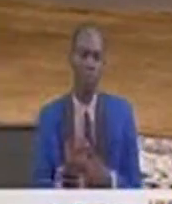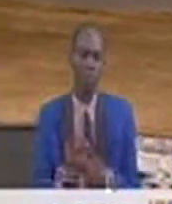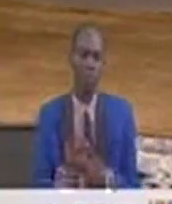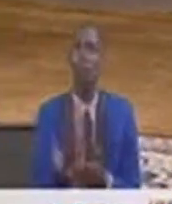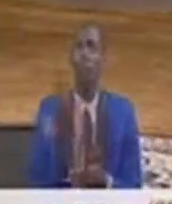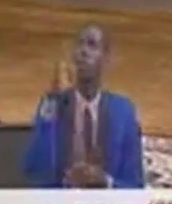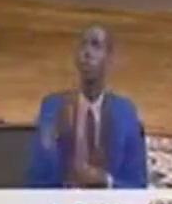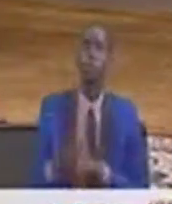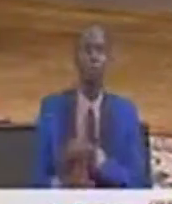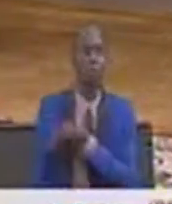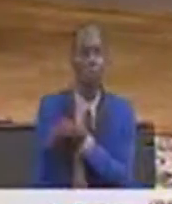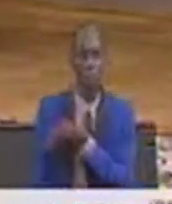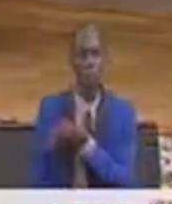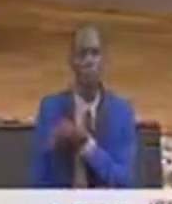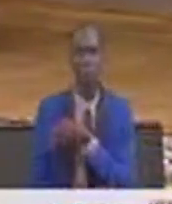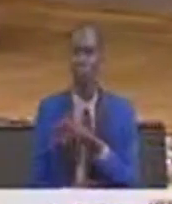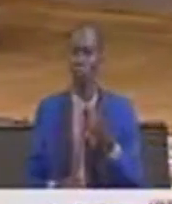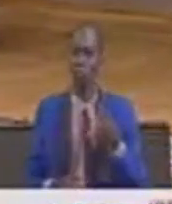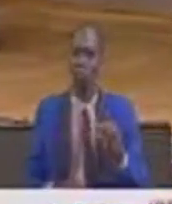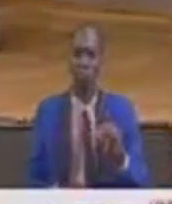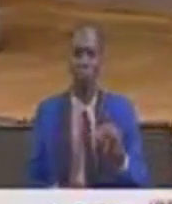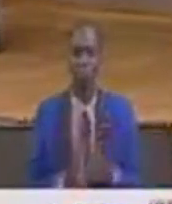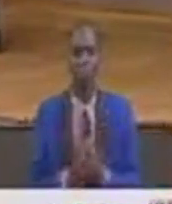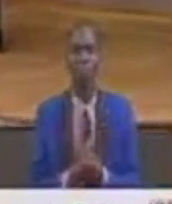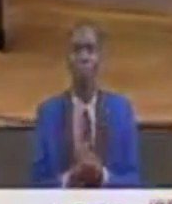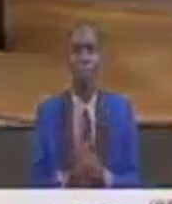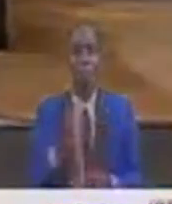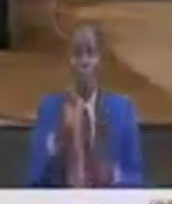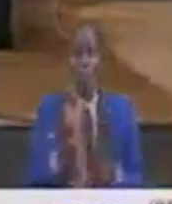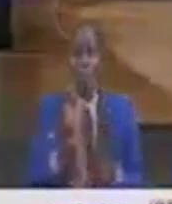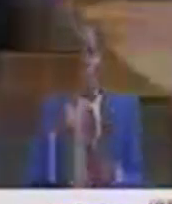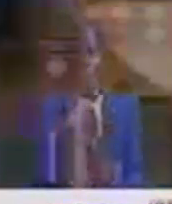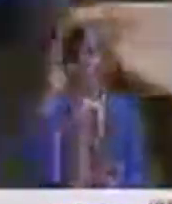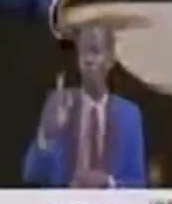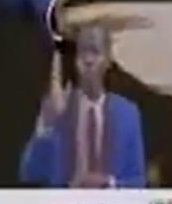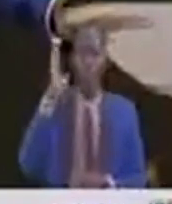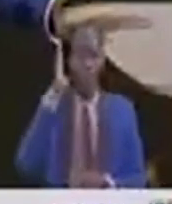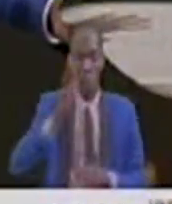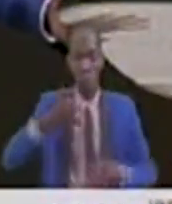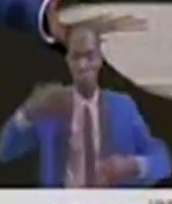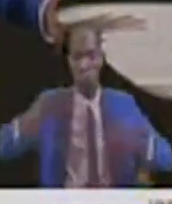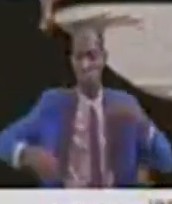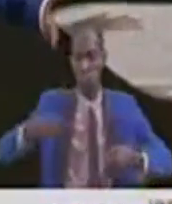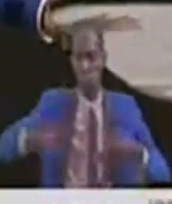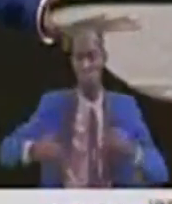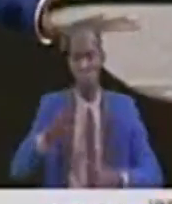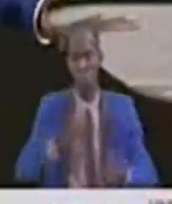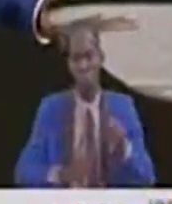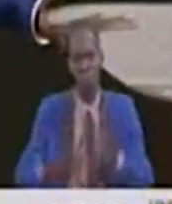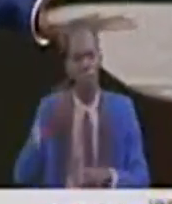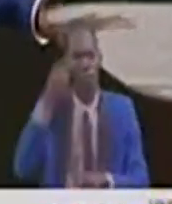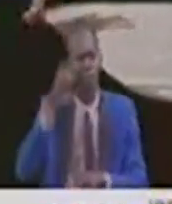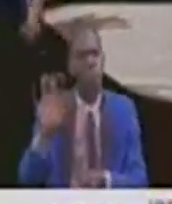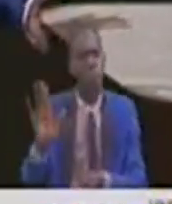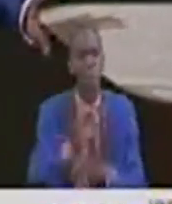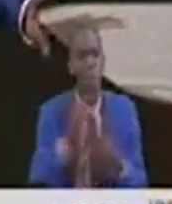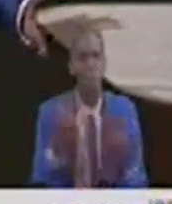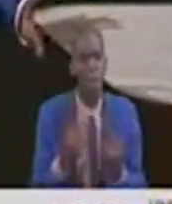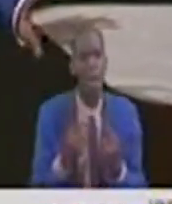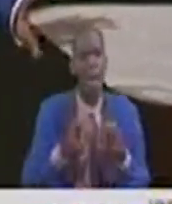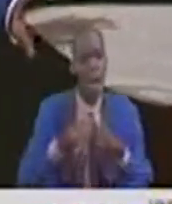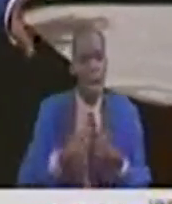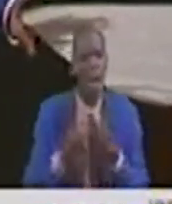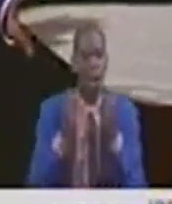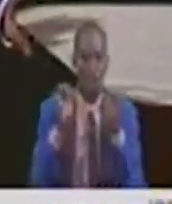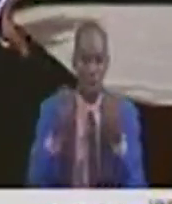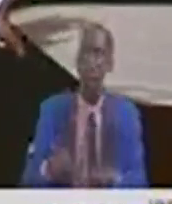judge them for their sin, how will he at the same time tempt them to commit sin in the world, in the church,